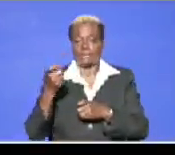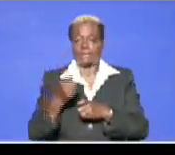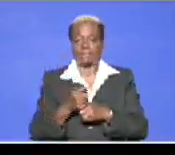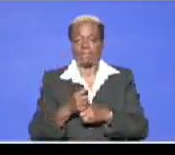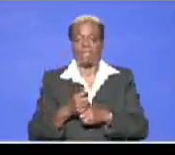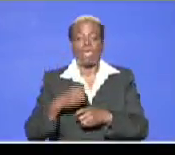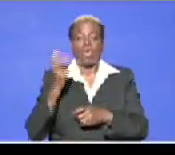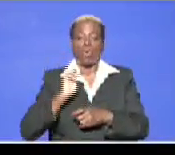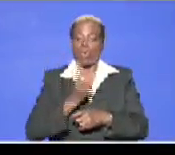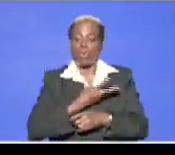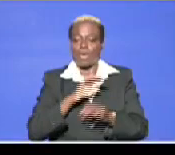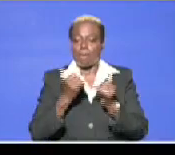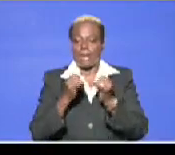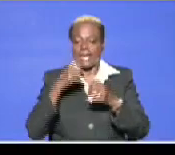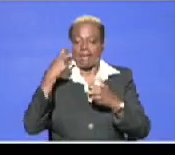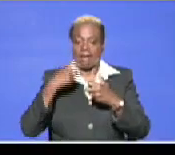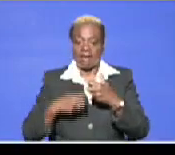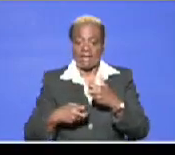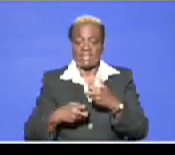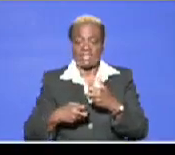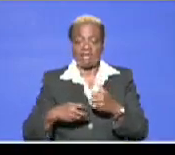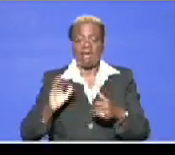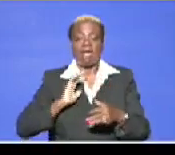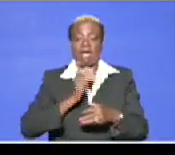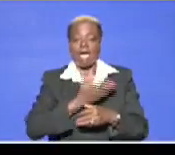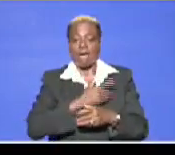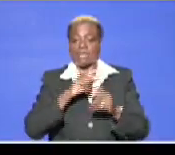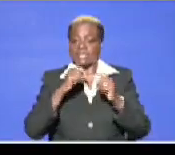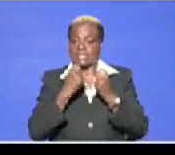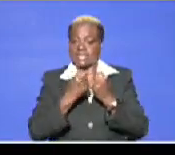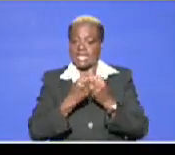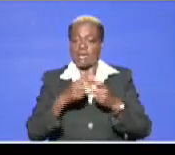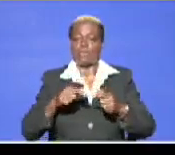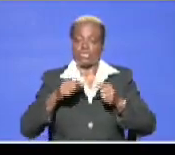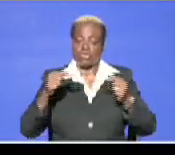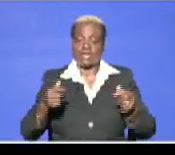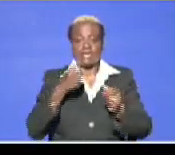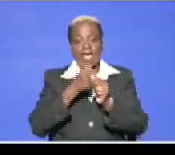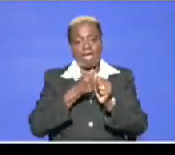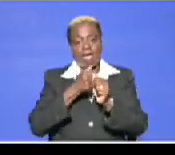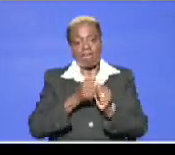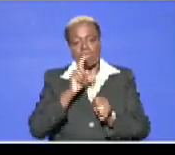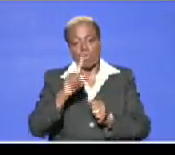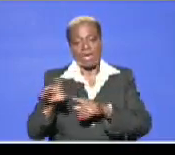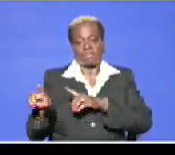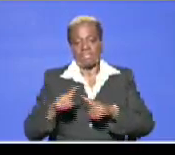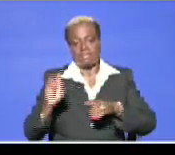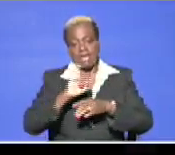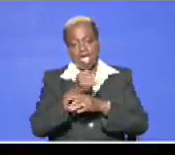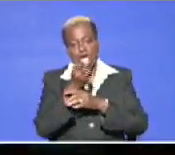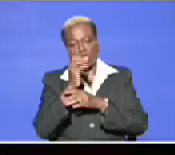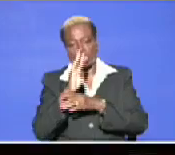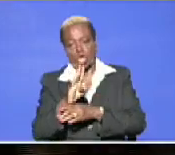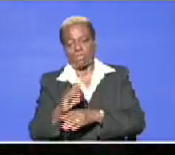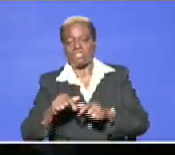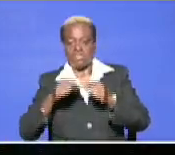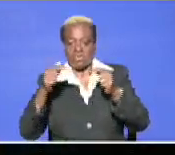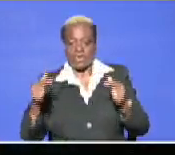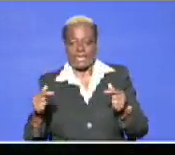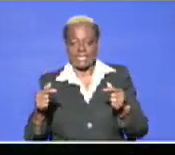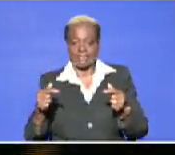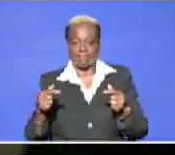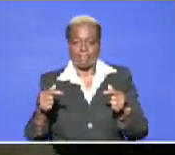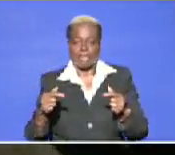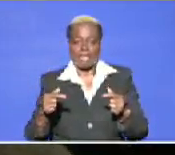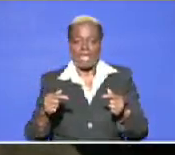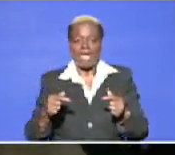a lot of effort. Our field was great. Our pitching was on point today. Everyone did their job, and it's just great. Personally, I be in Queen's